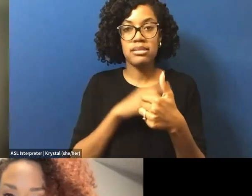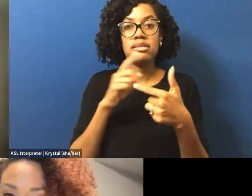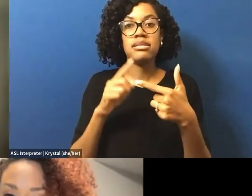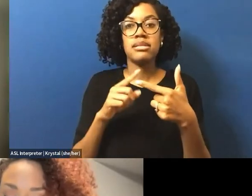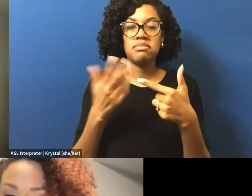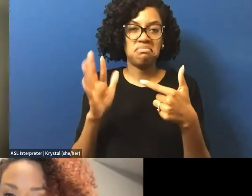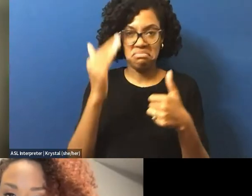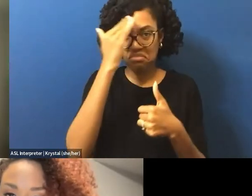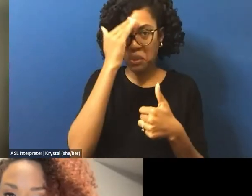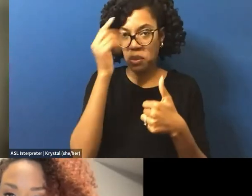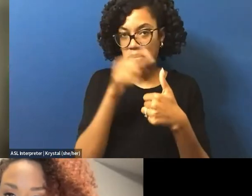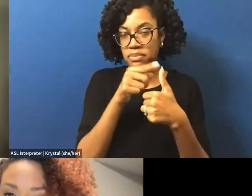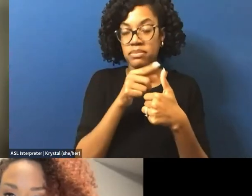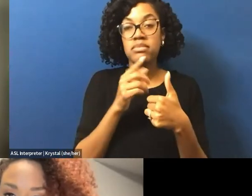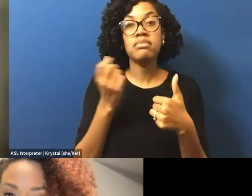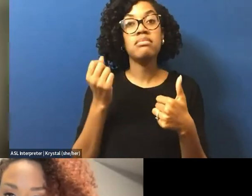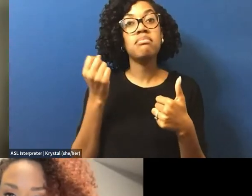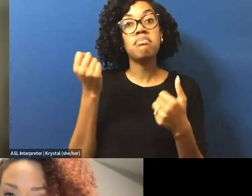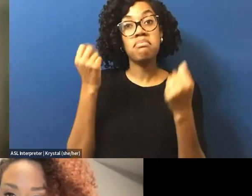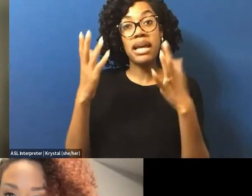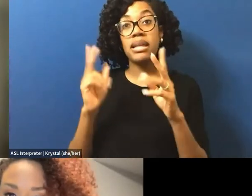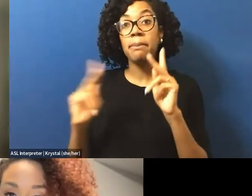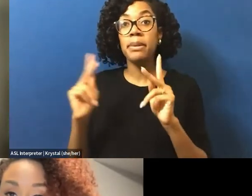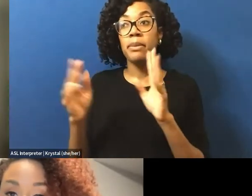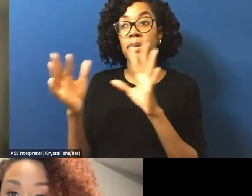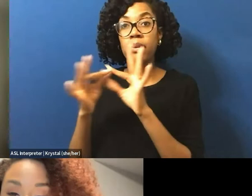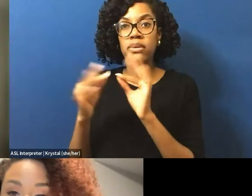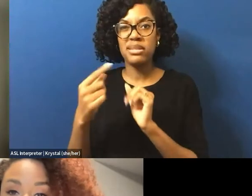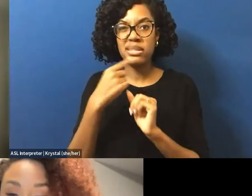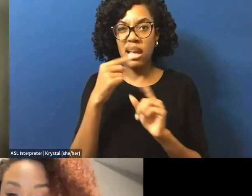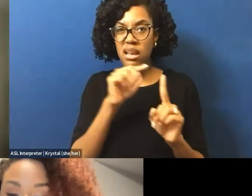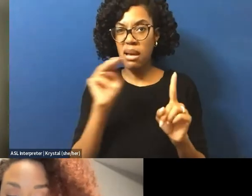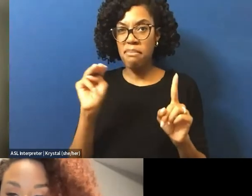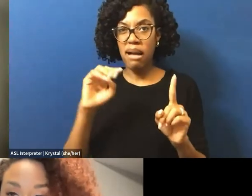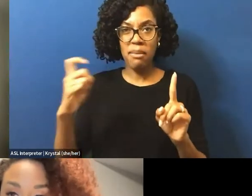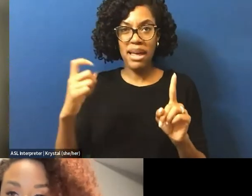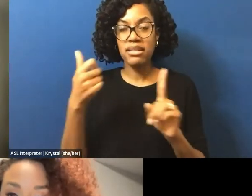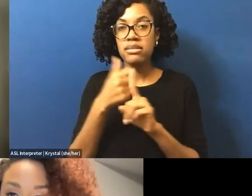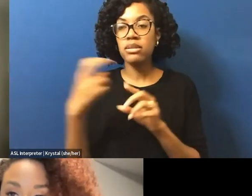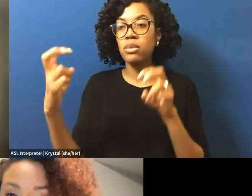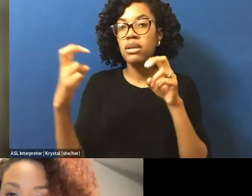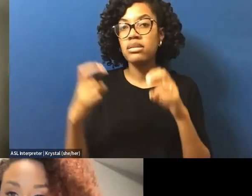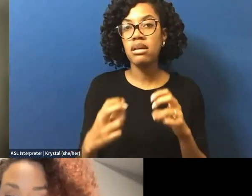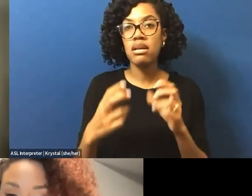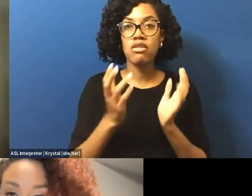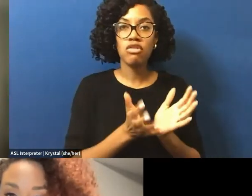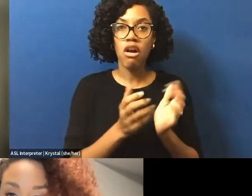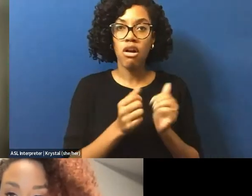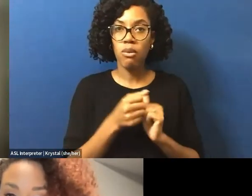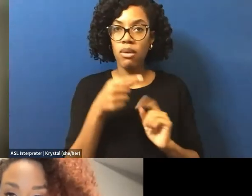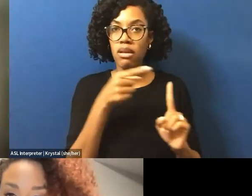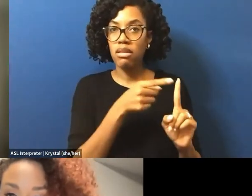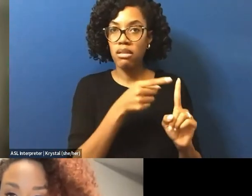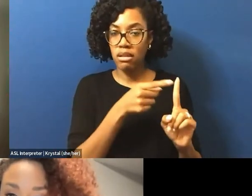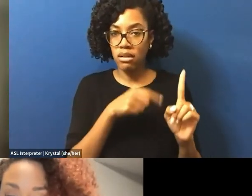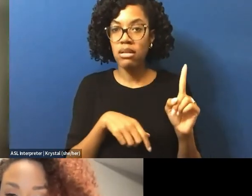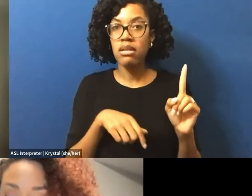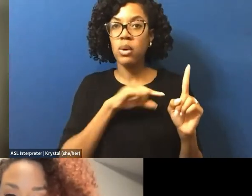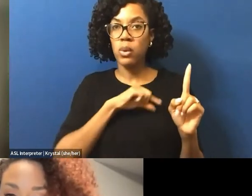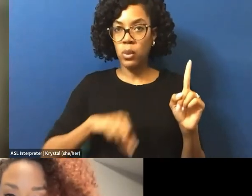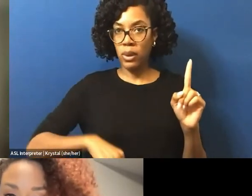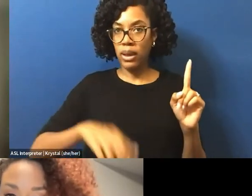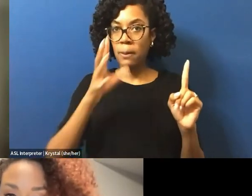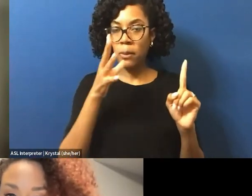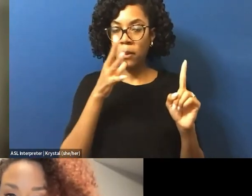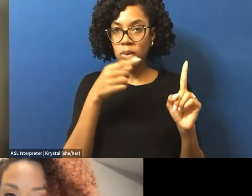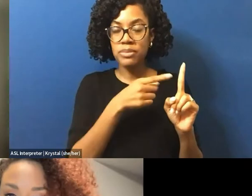say that Malcolm would come and learn at her feet. She, for a time, she lived in Philadelphia, and he was organizing in Philadelphia